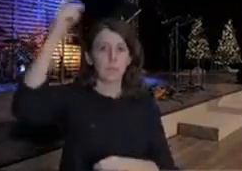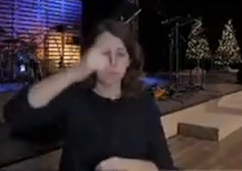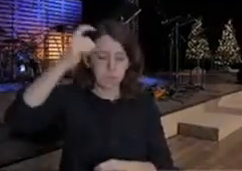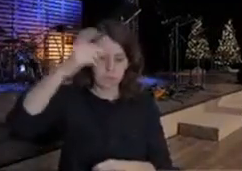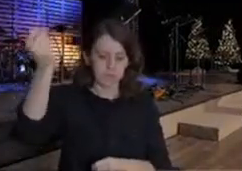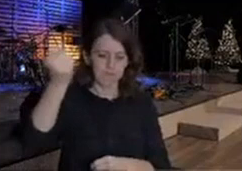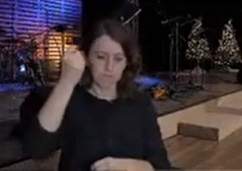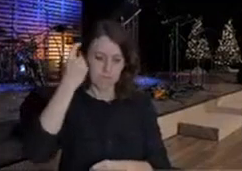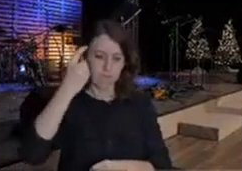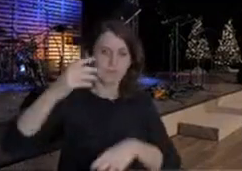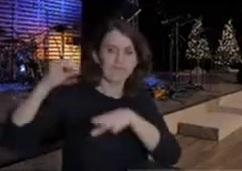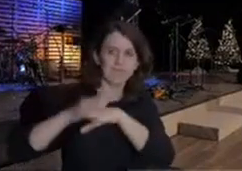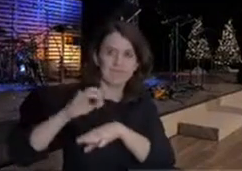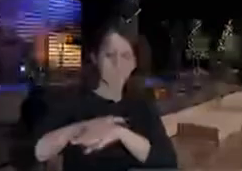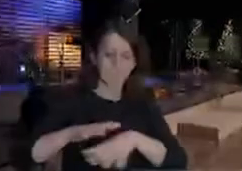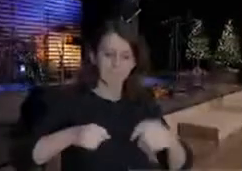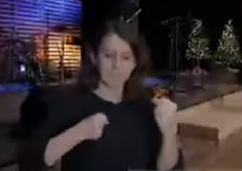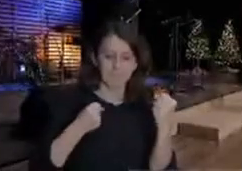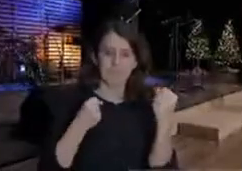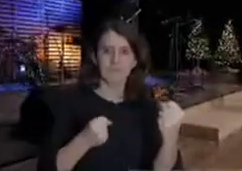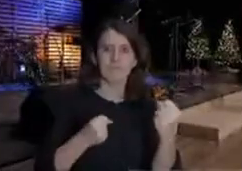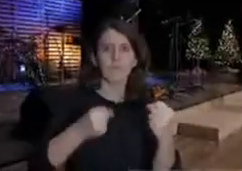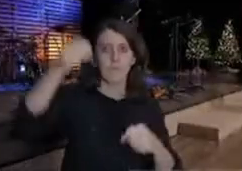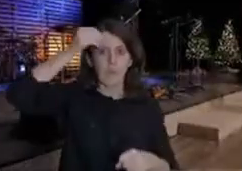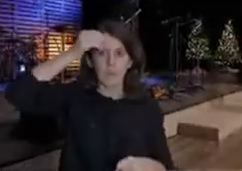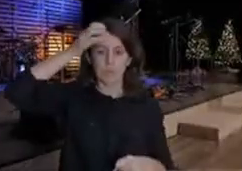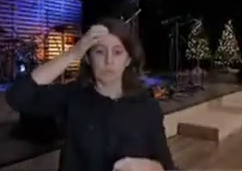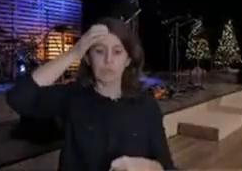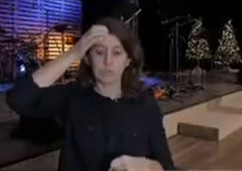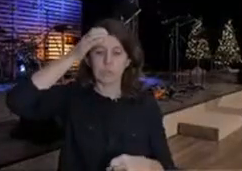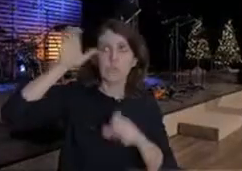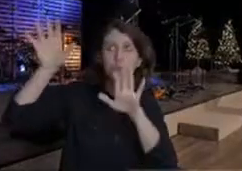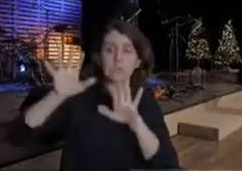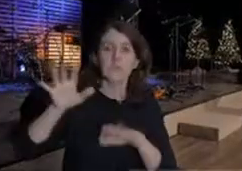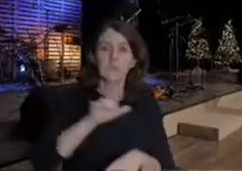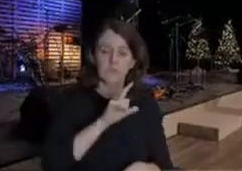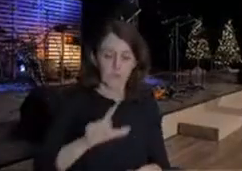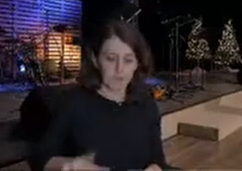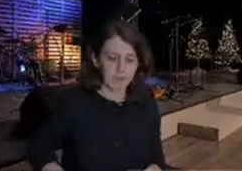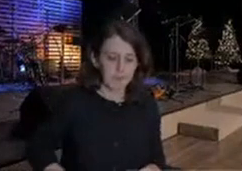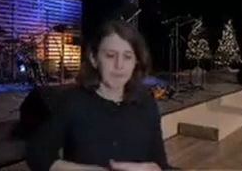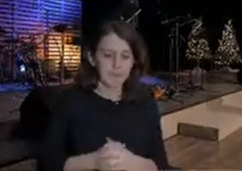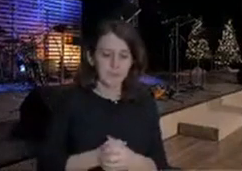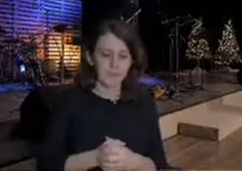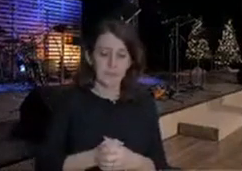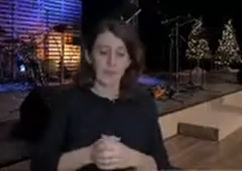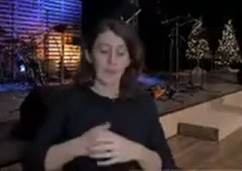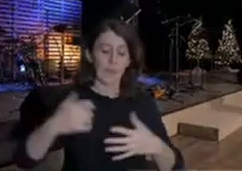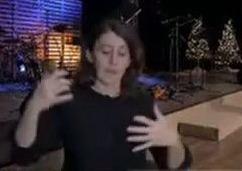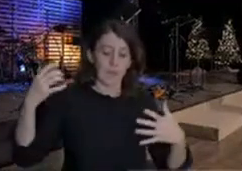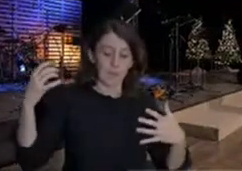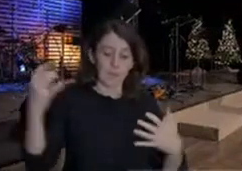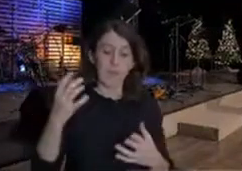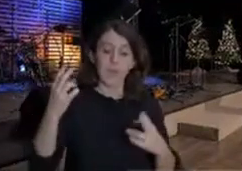the Spirit of counsel and of might, the Spirit of knowledge and fear of the Lord. And he will